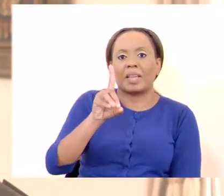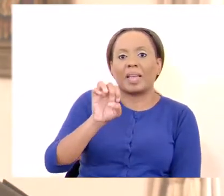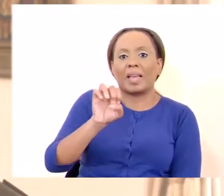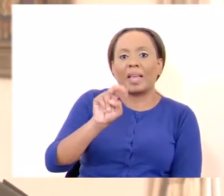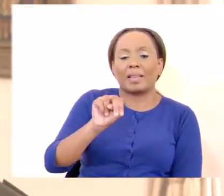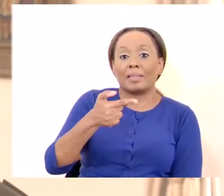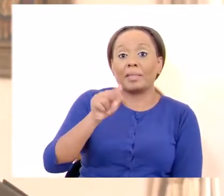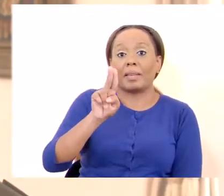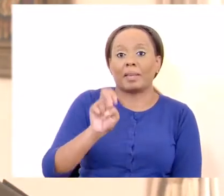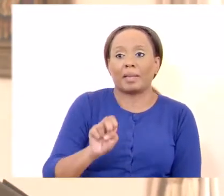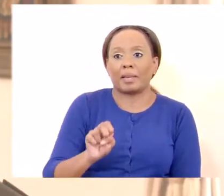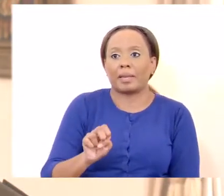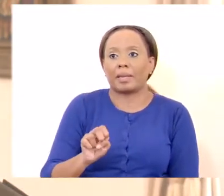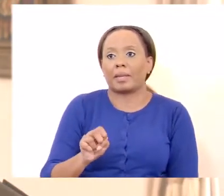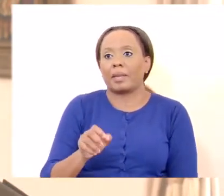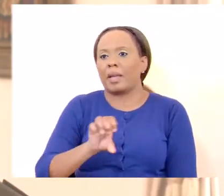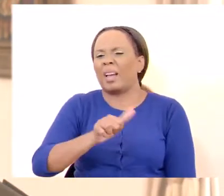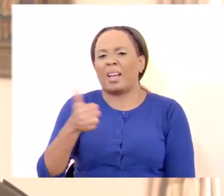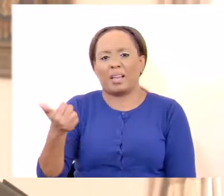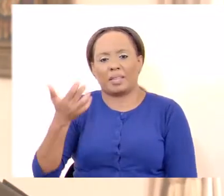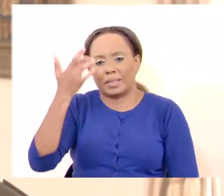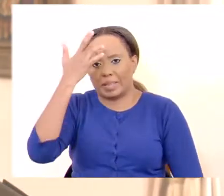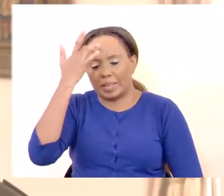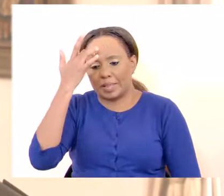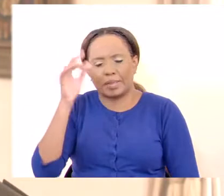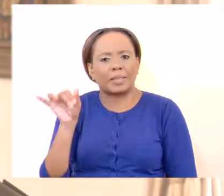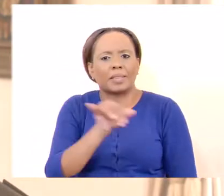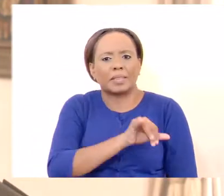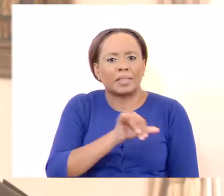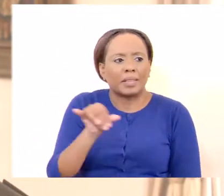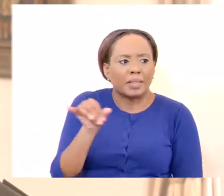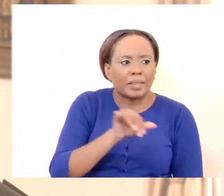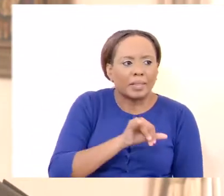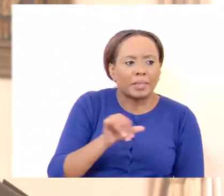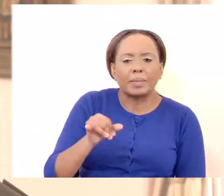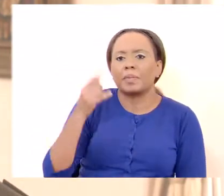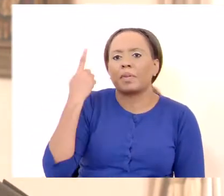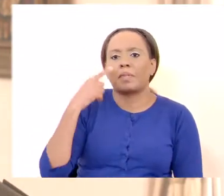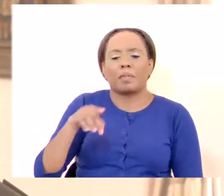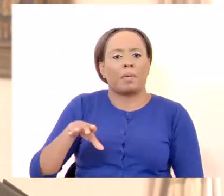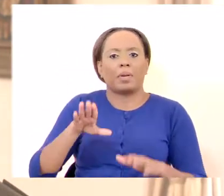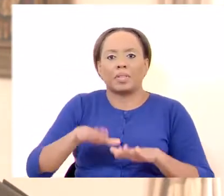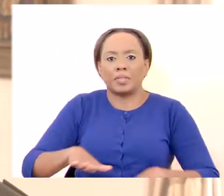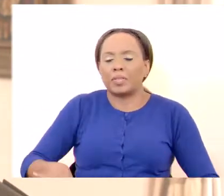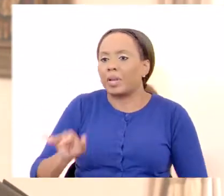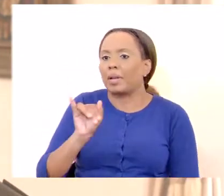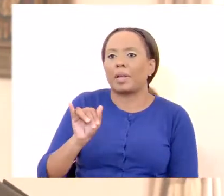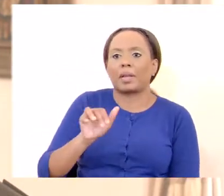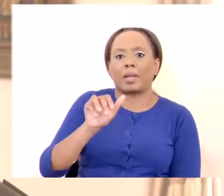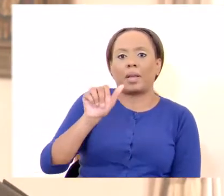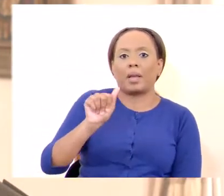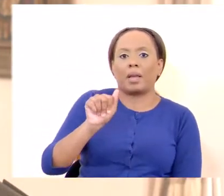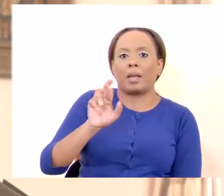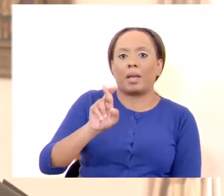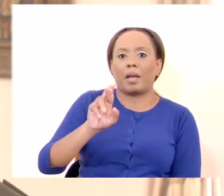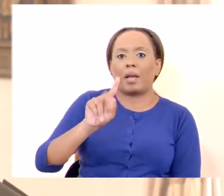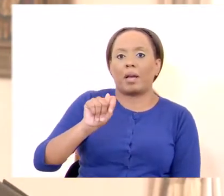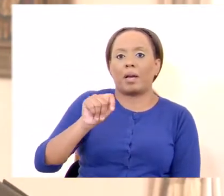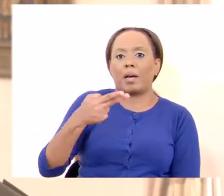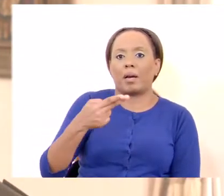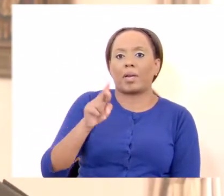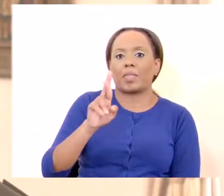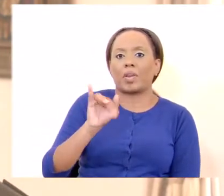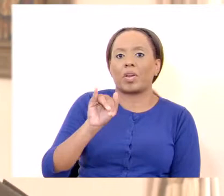other diseases like Kawasaki's disease or juvenile rheumatoid arthritis or any of the other